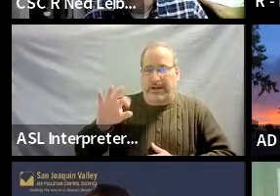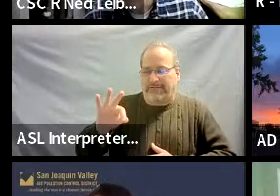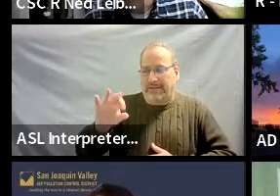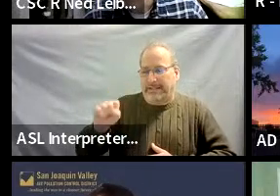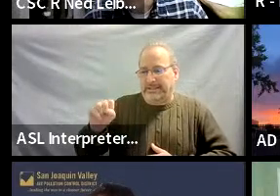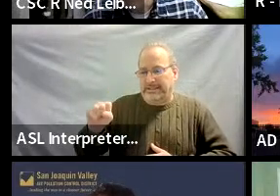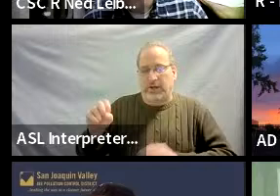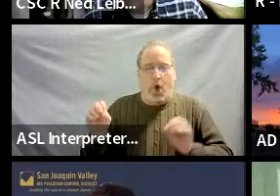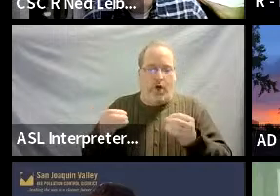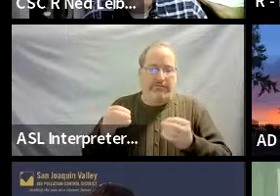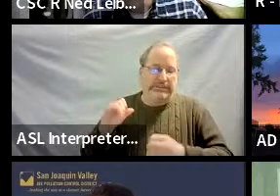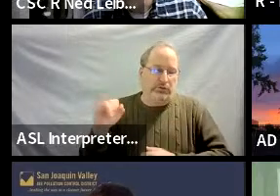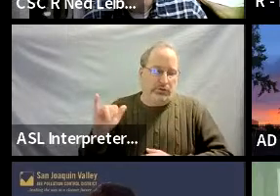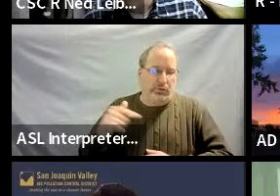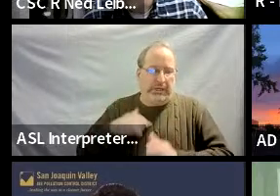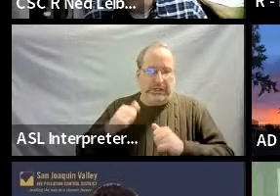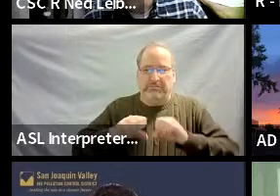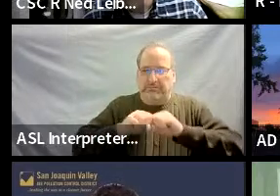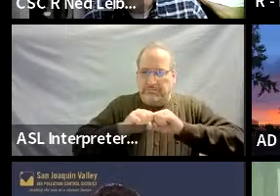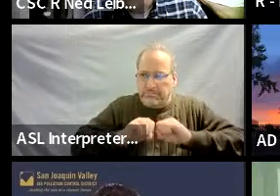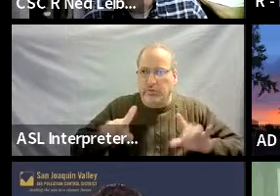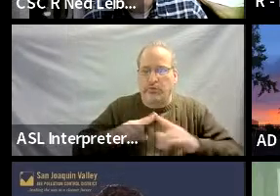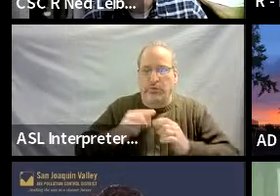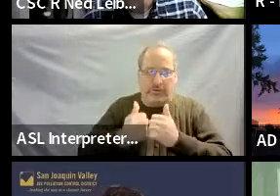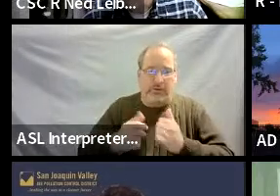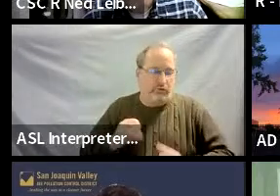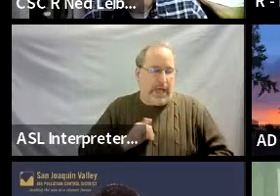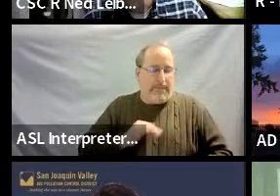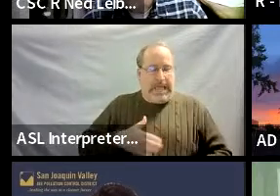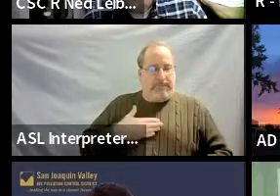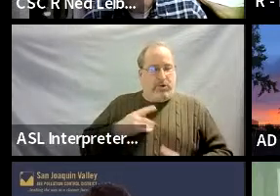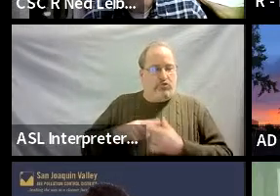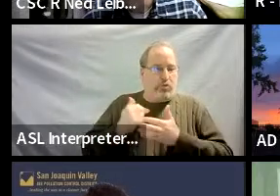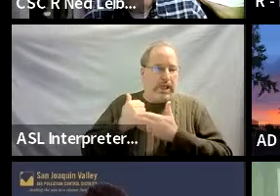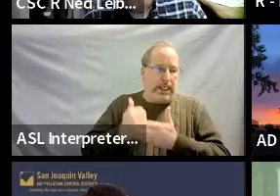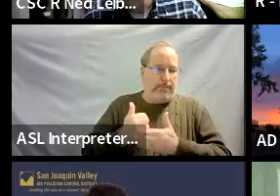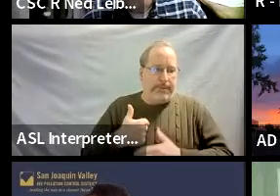is. And so we can get it out to everybody that way. So happy to help.